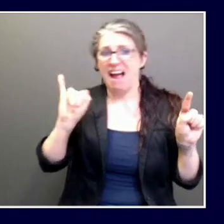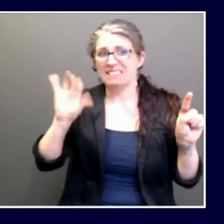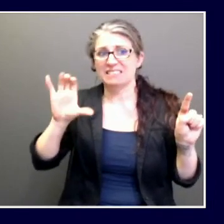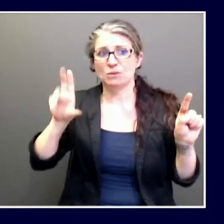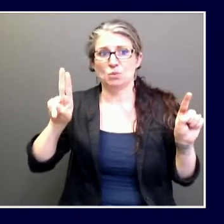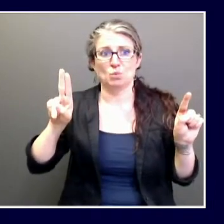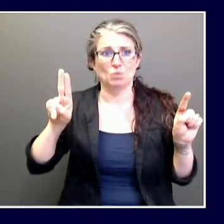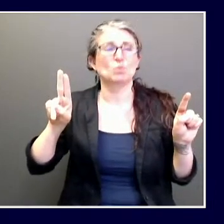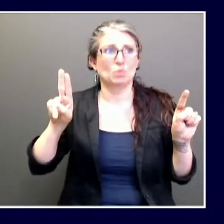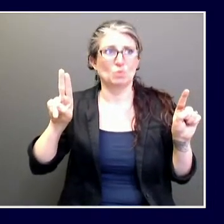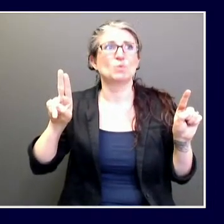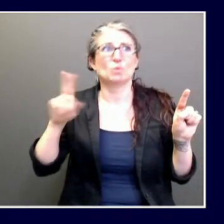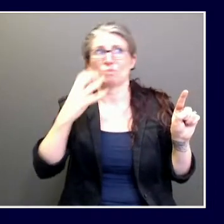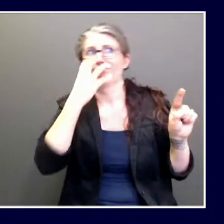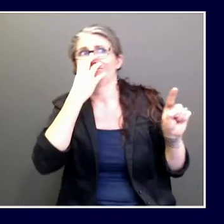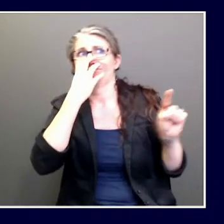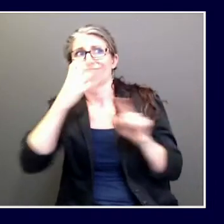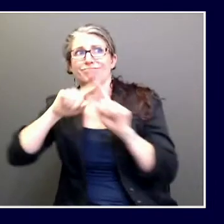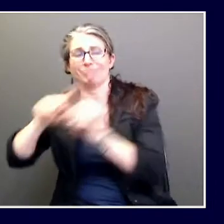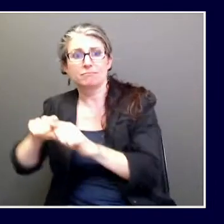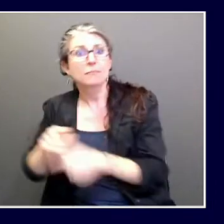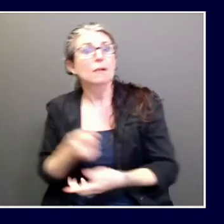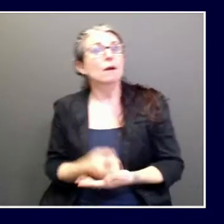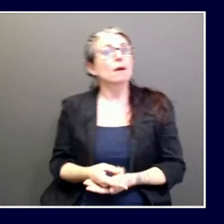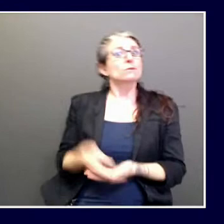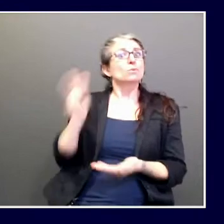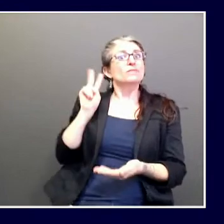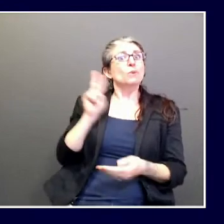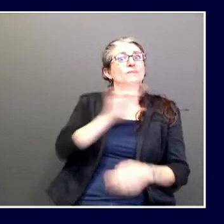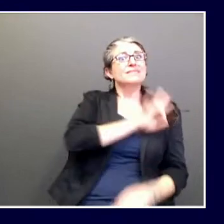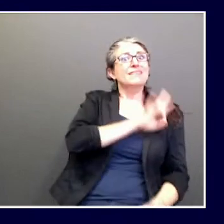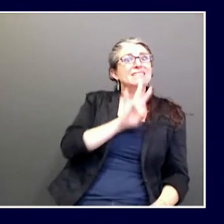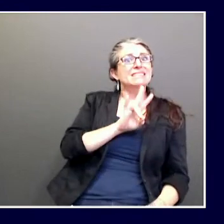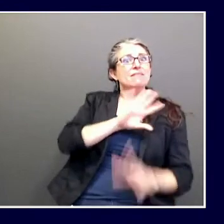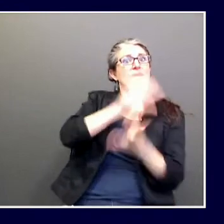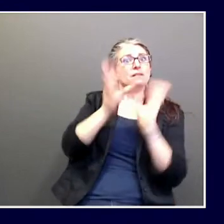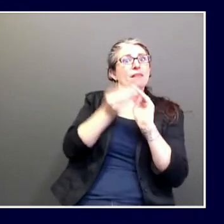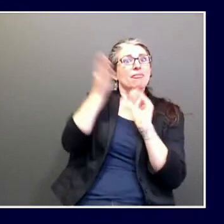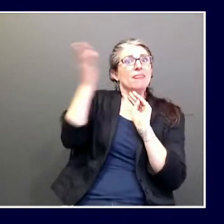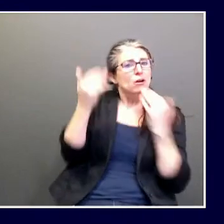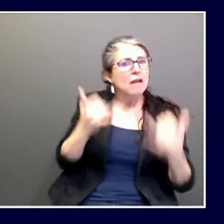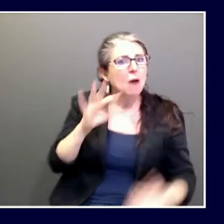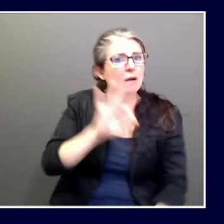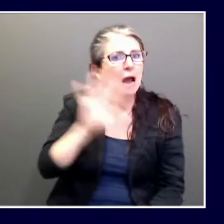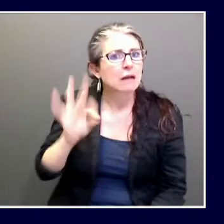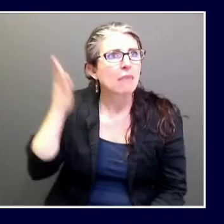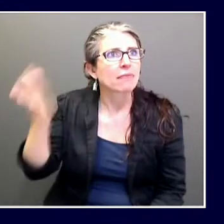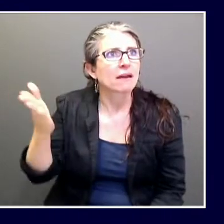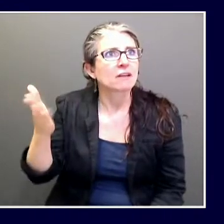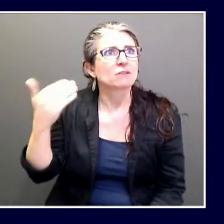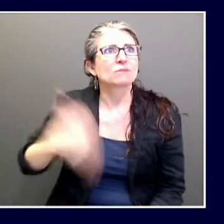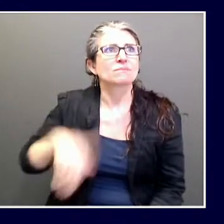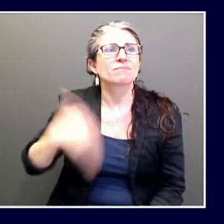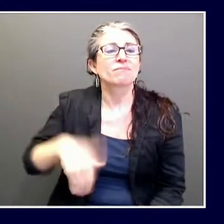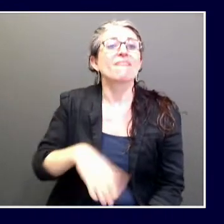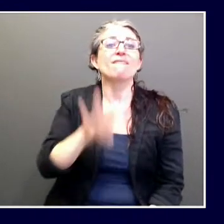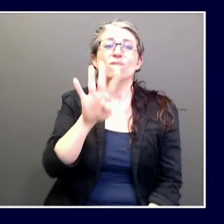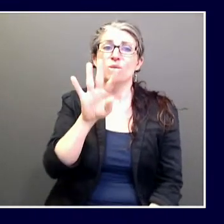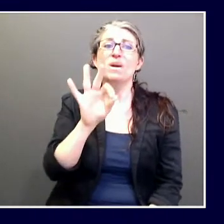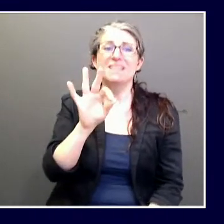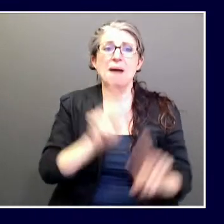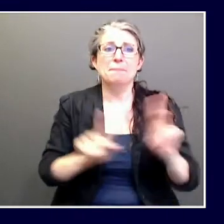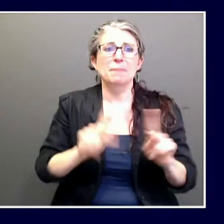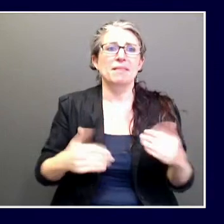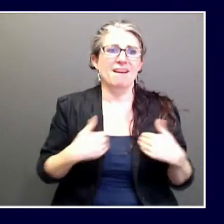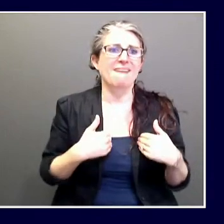at 77. And right now, there are 49 people who are on a ventilator. That too is